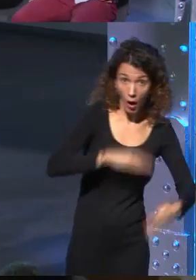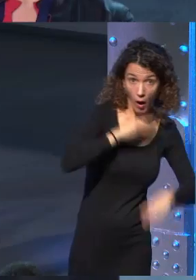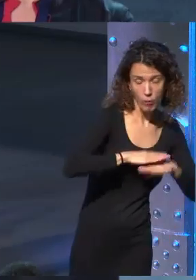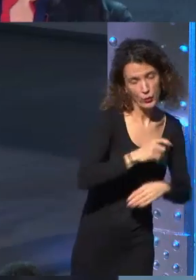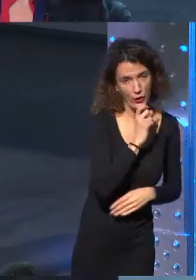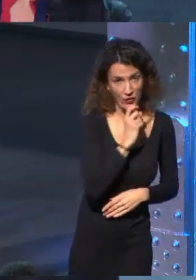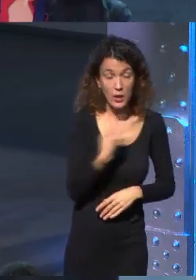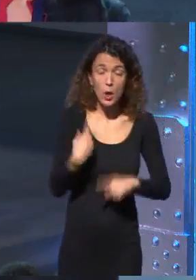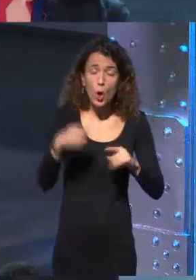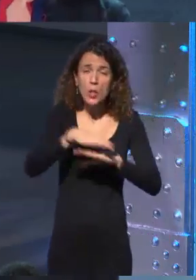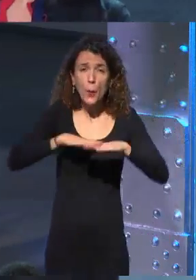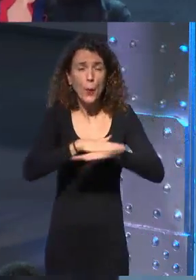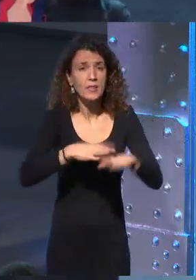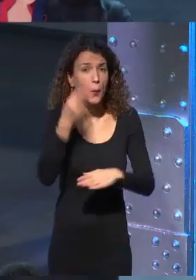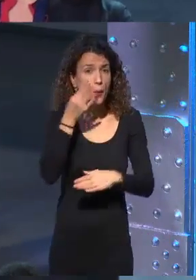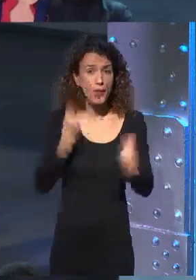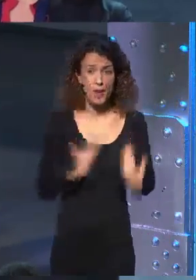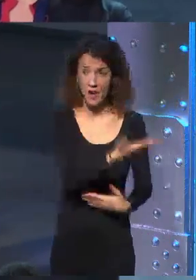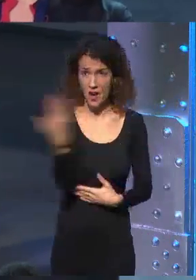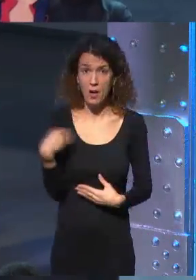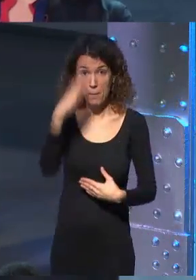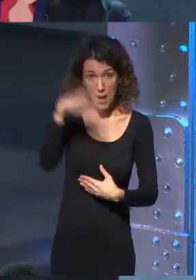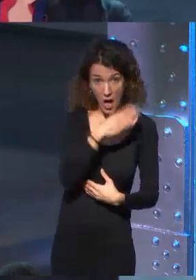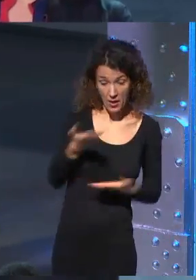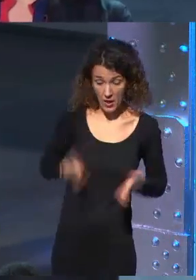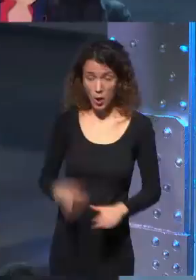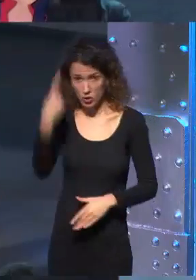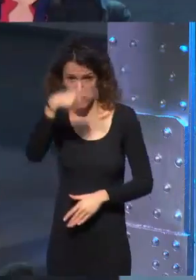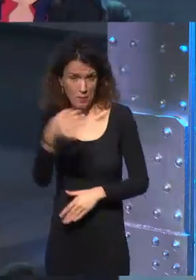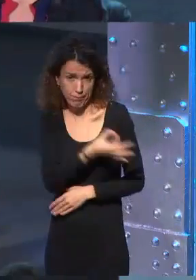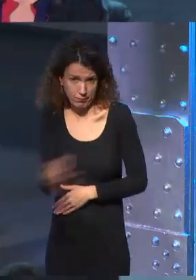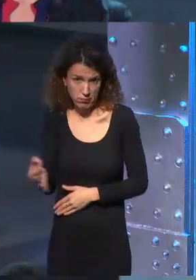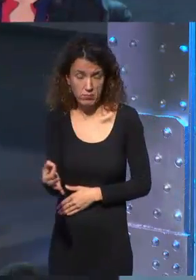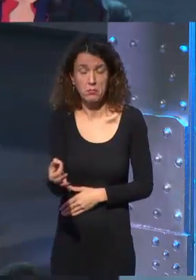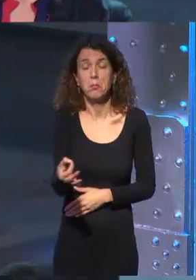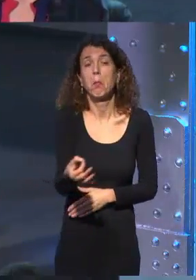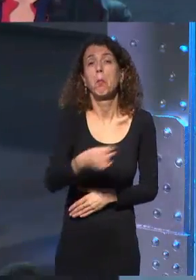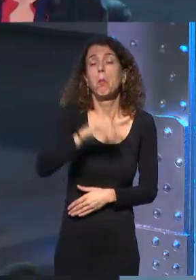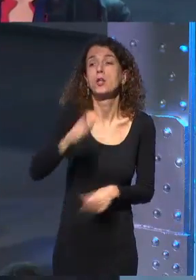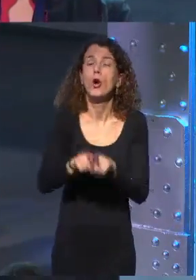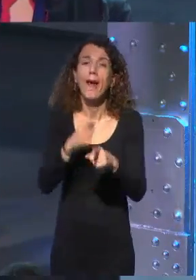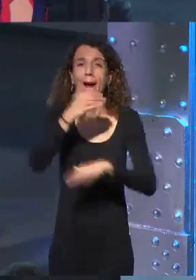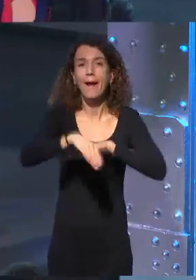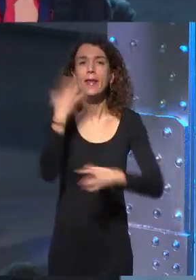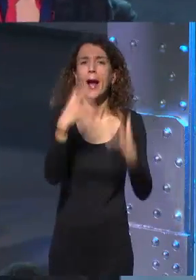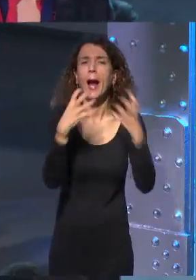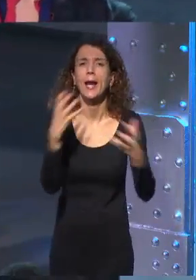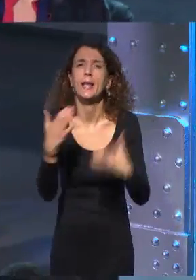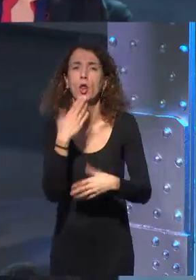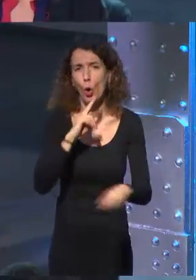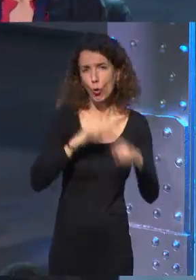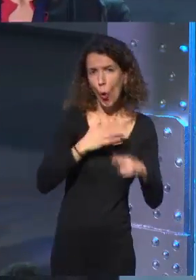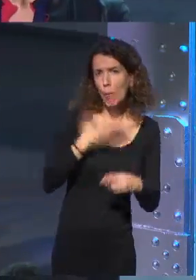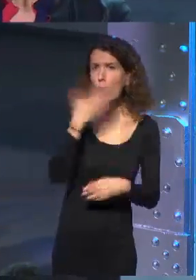common of all senses. It's very easy to say, but hard to put into practice. In the real